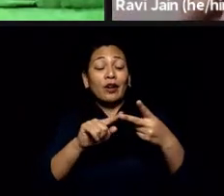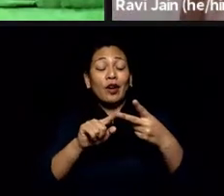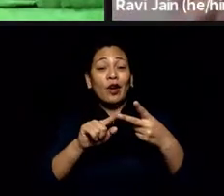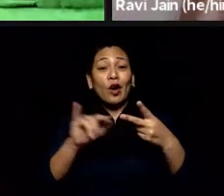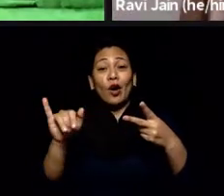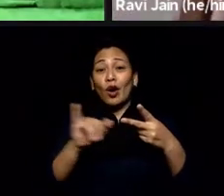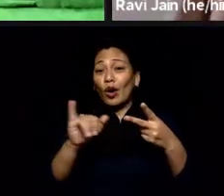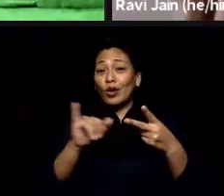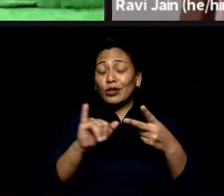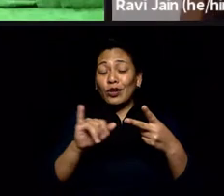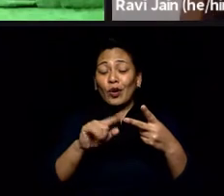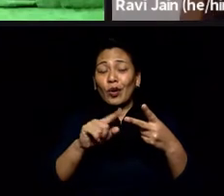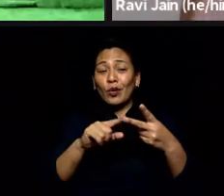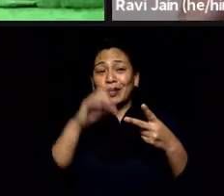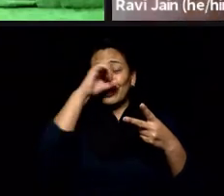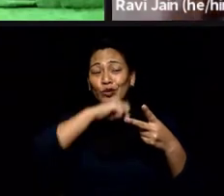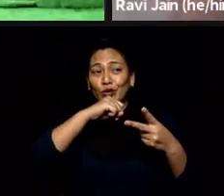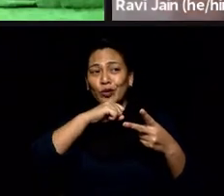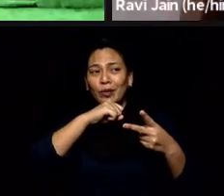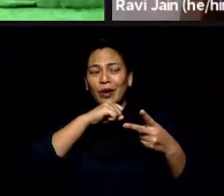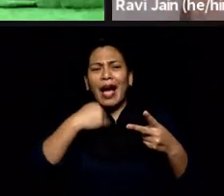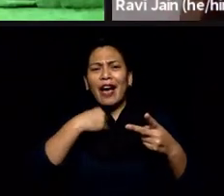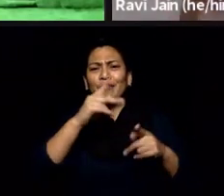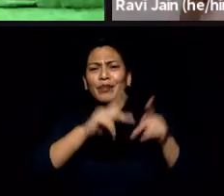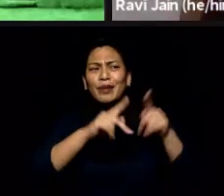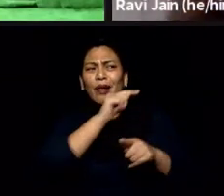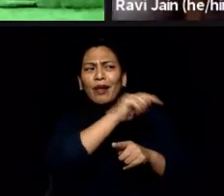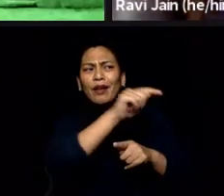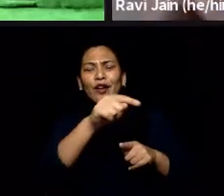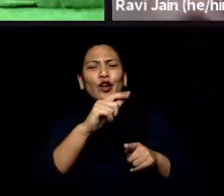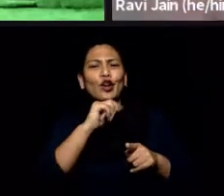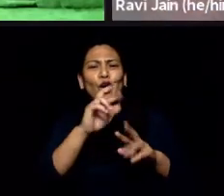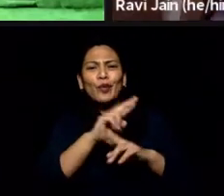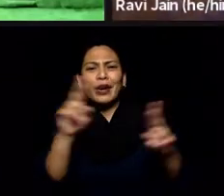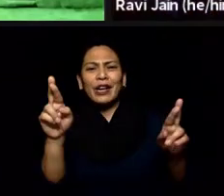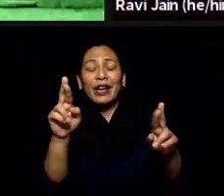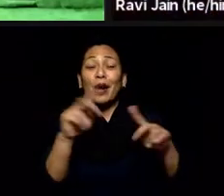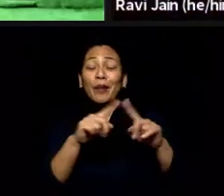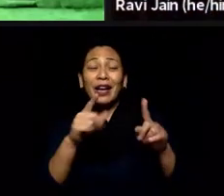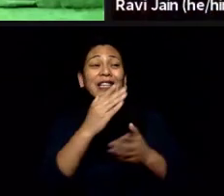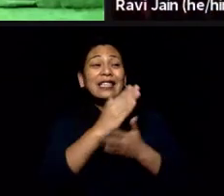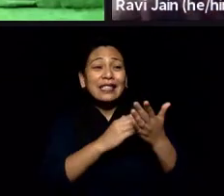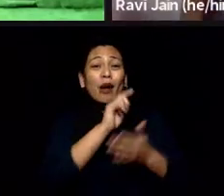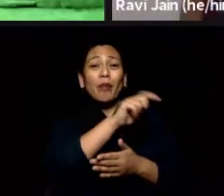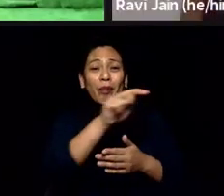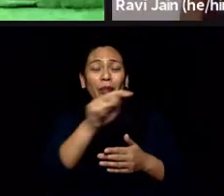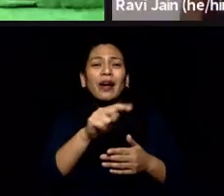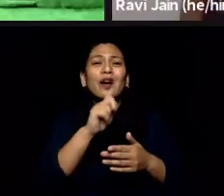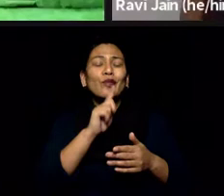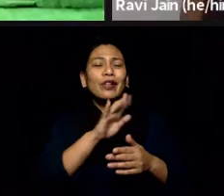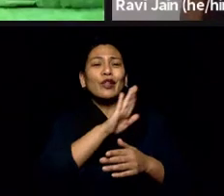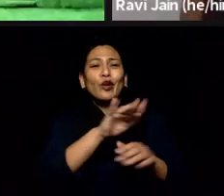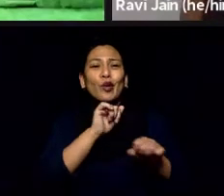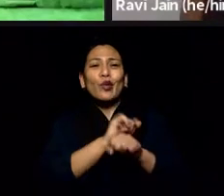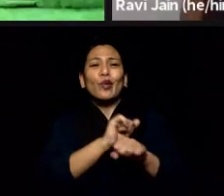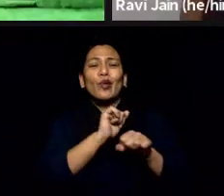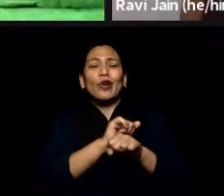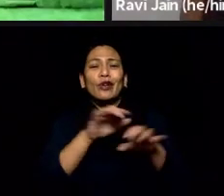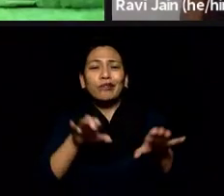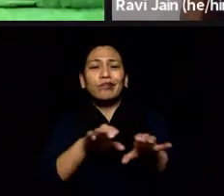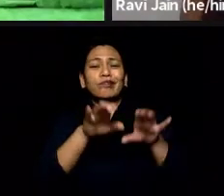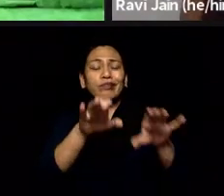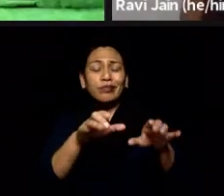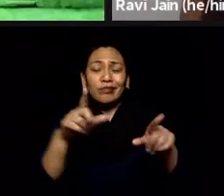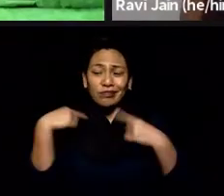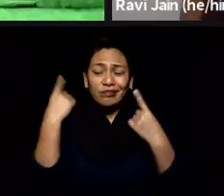are people who aren't ready. And there are people who've been doing this work, this specific work. And I mean, I know you're not necessarily implying that, but for me,